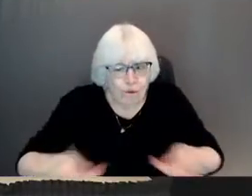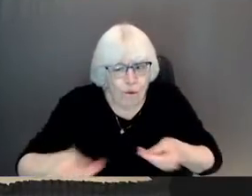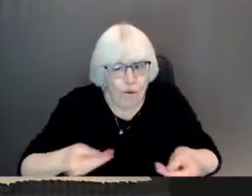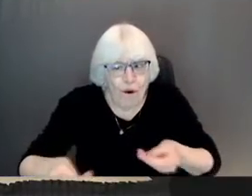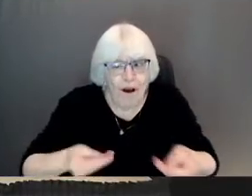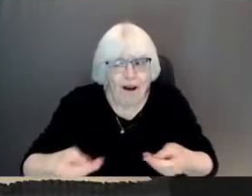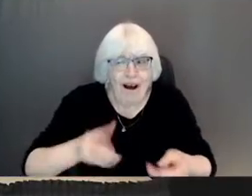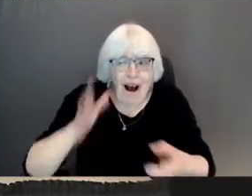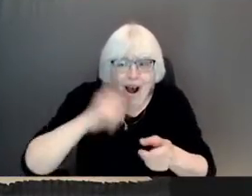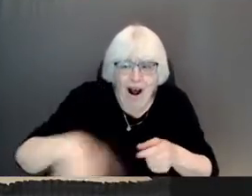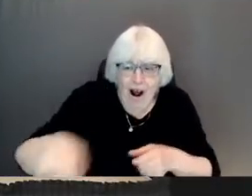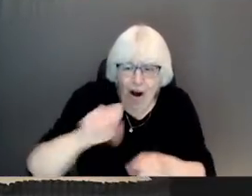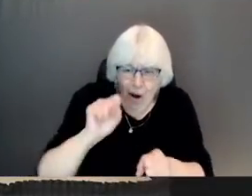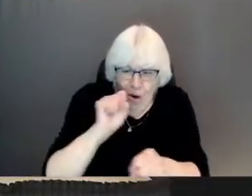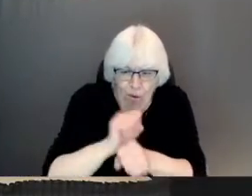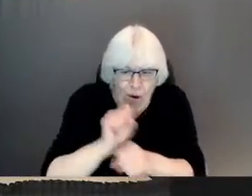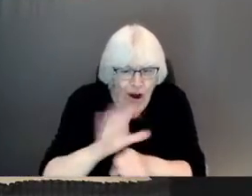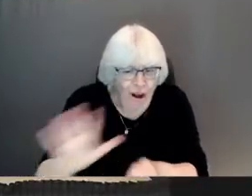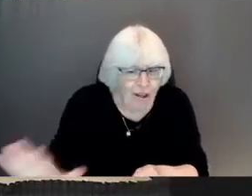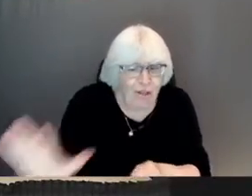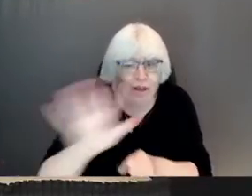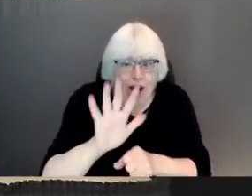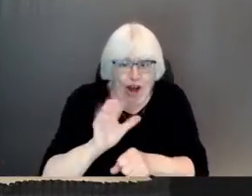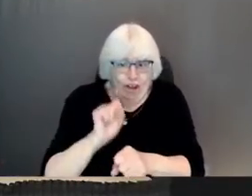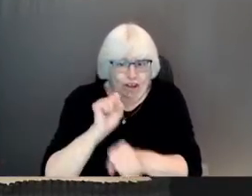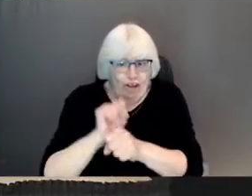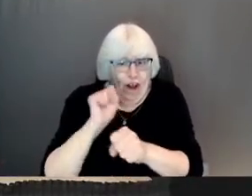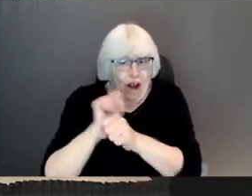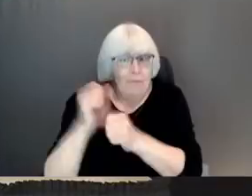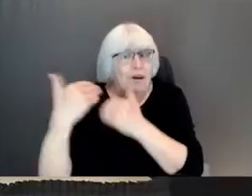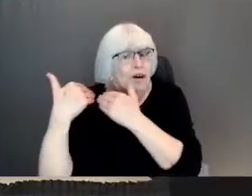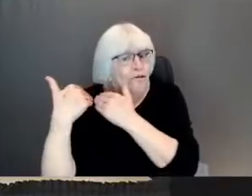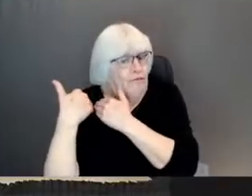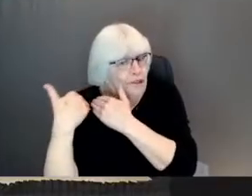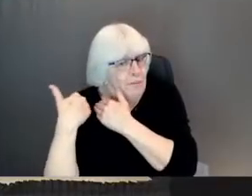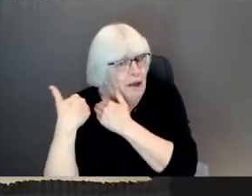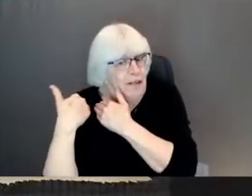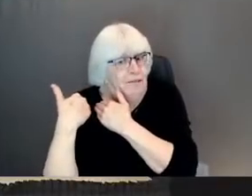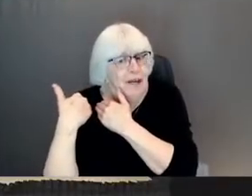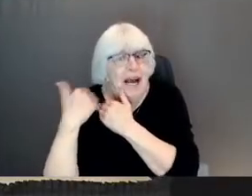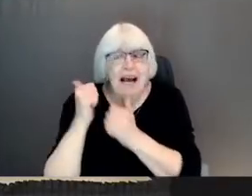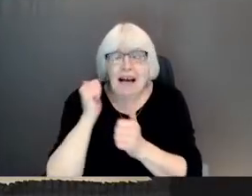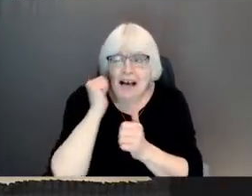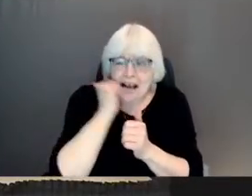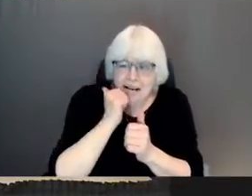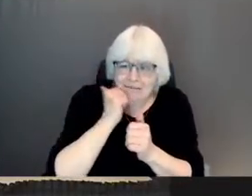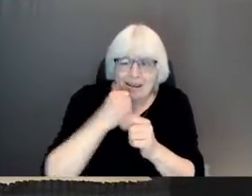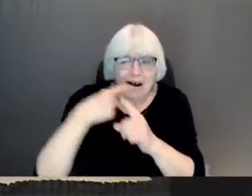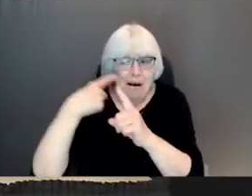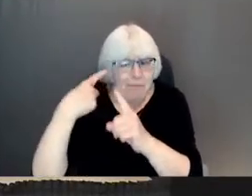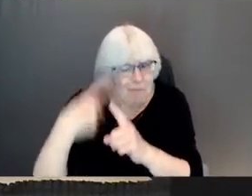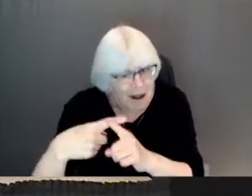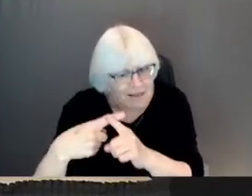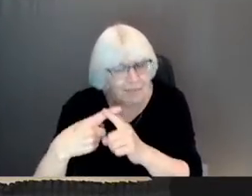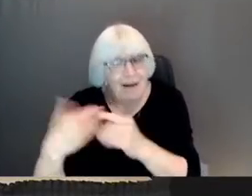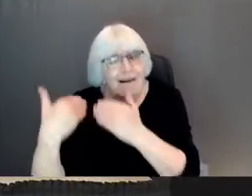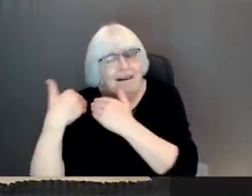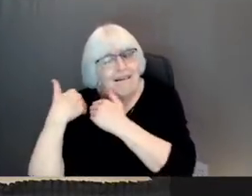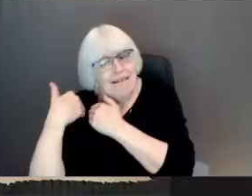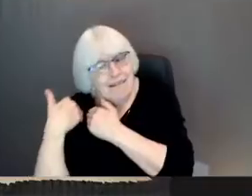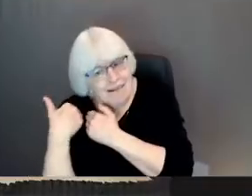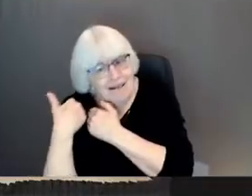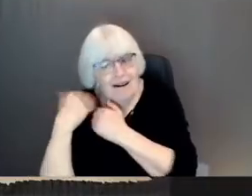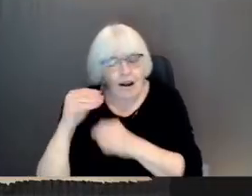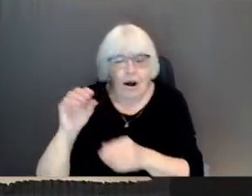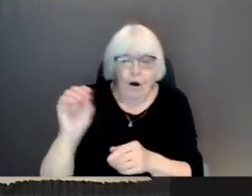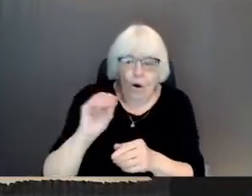this regular recent Omicron wave. It's really been a tip-to-tip a response in this province